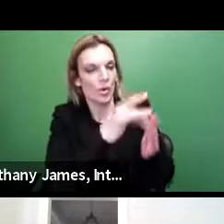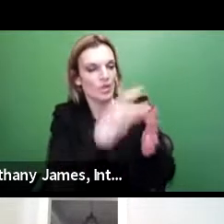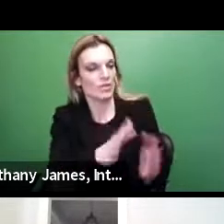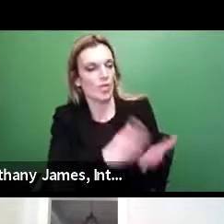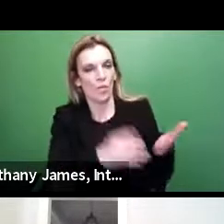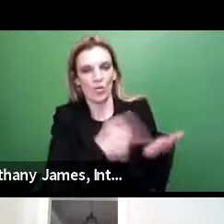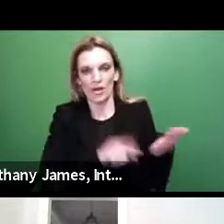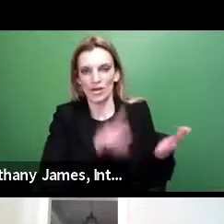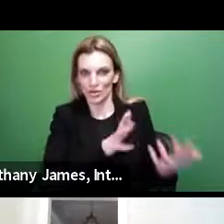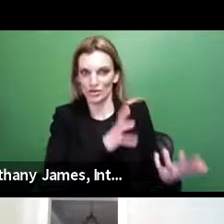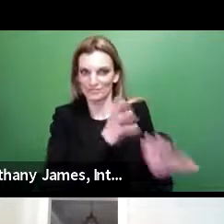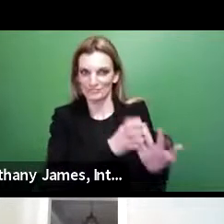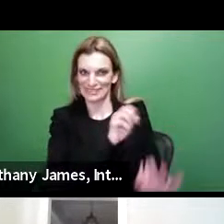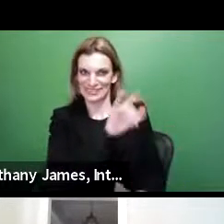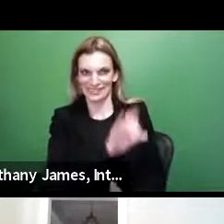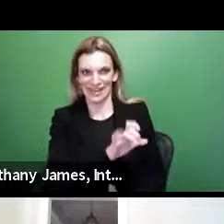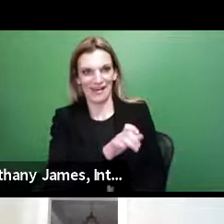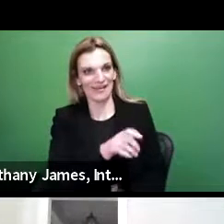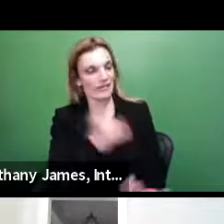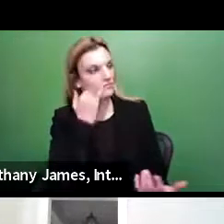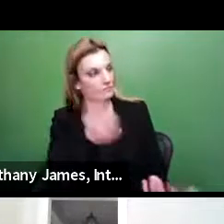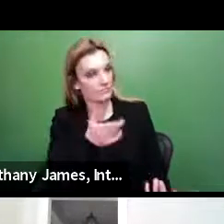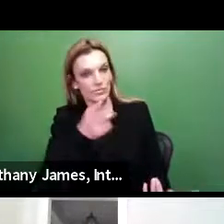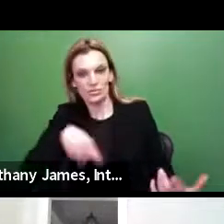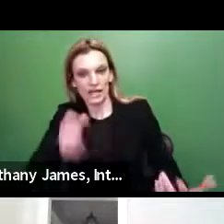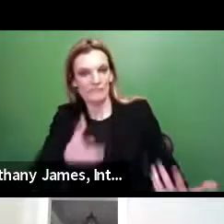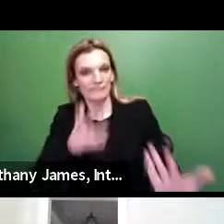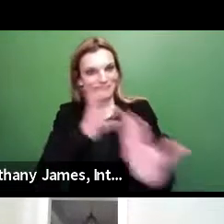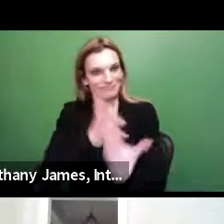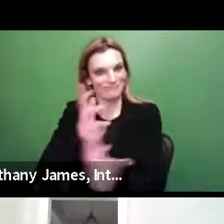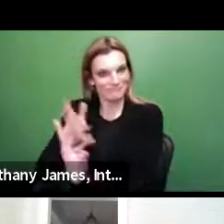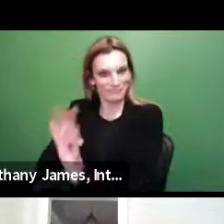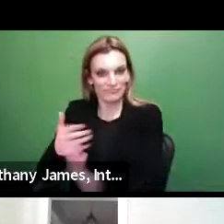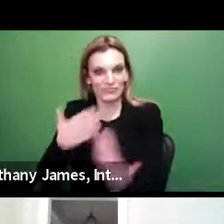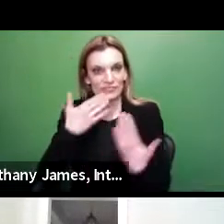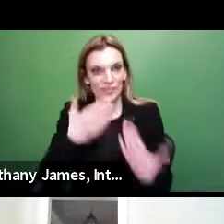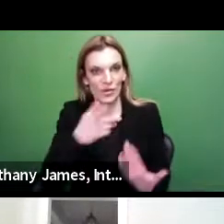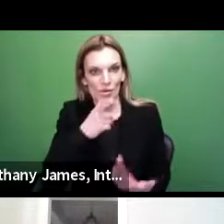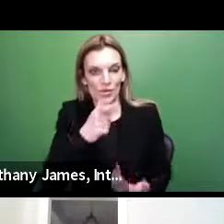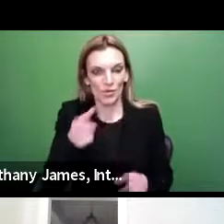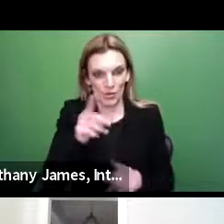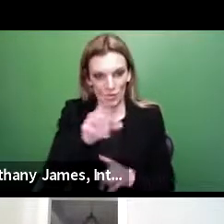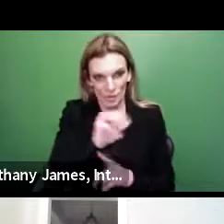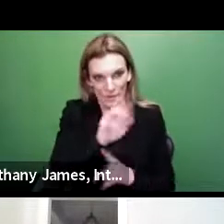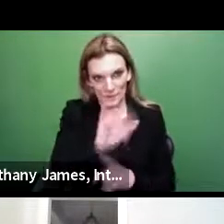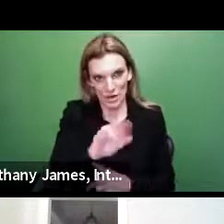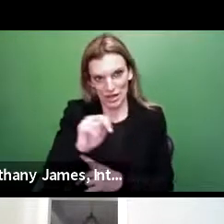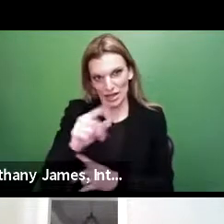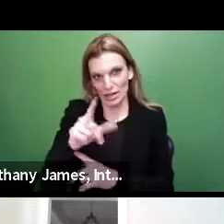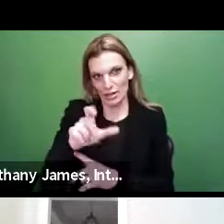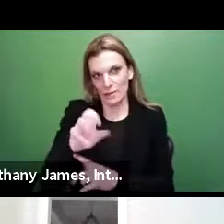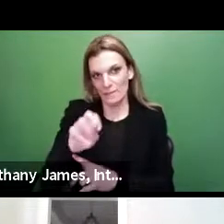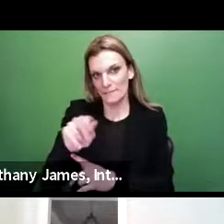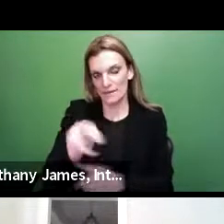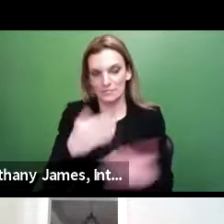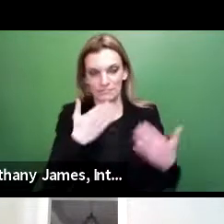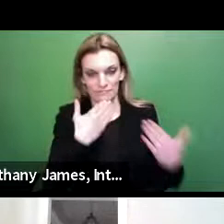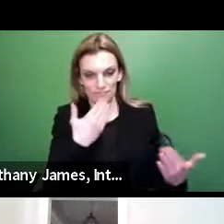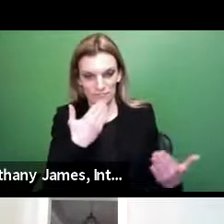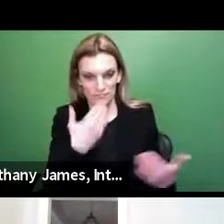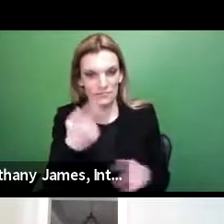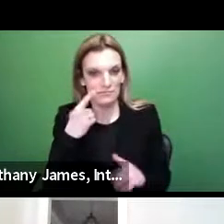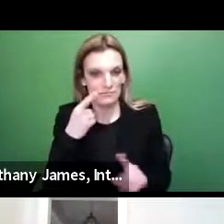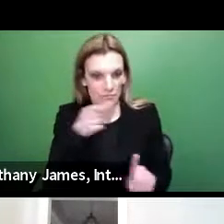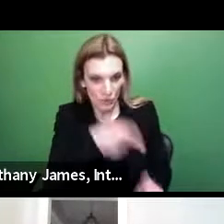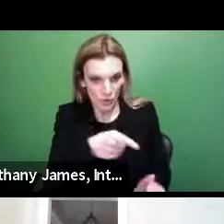best suit our employee group. Thanks to Deputy Director Mary Engelman and Kim Woolridge and others in the Michigan Department of Civil